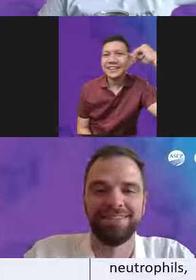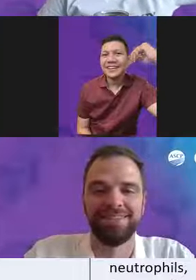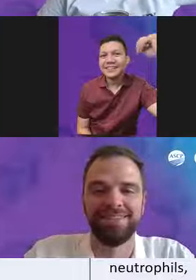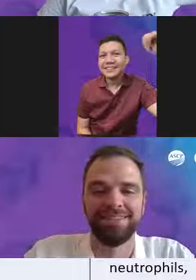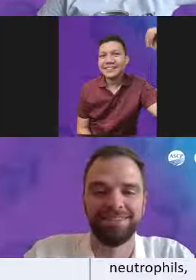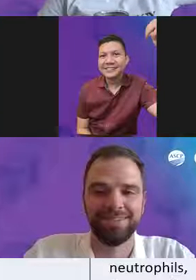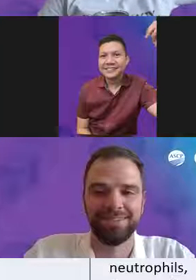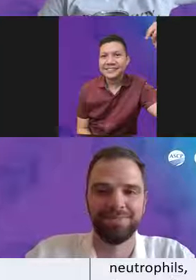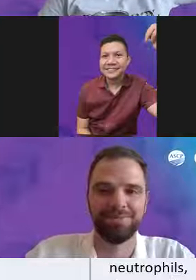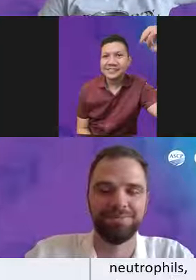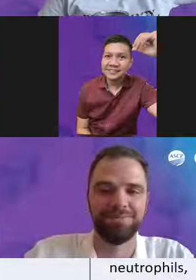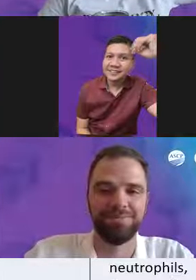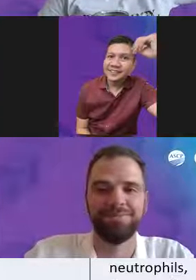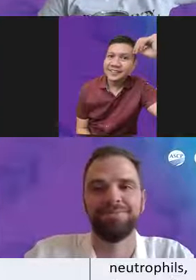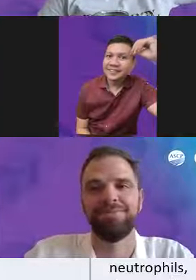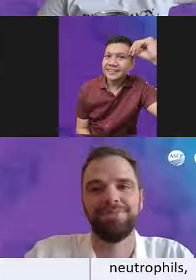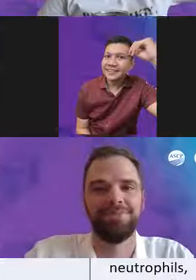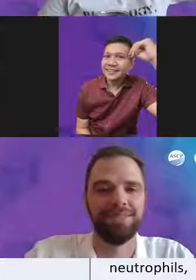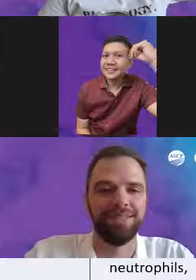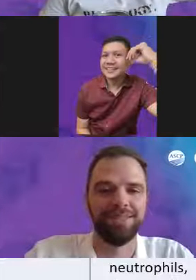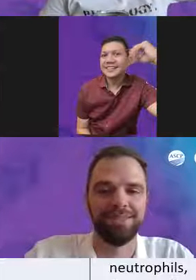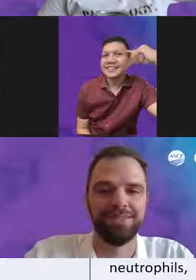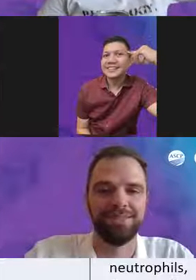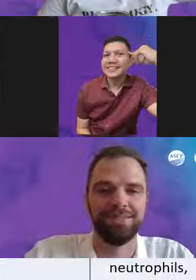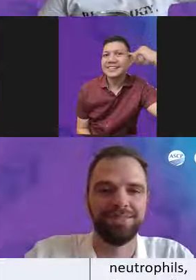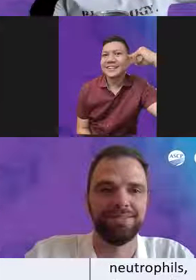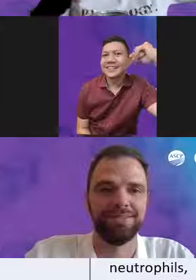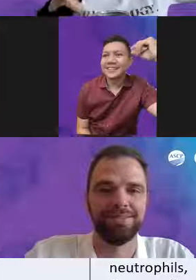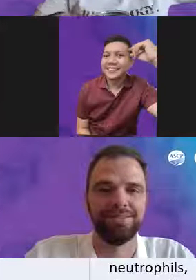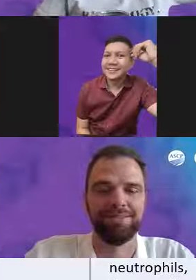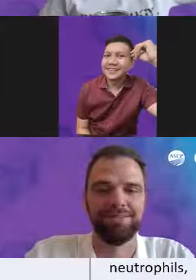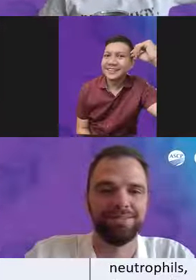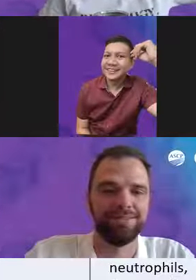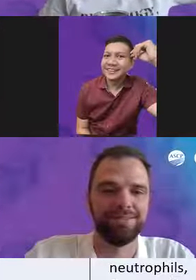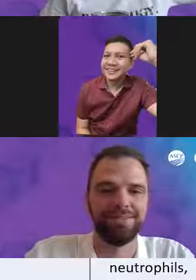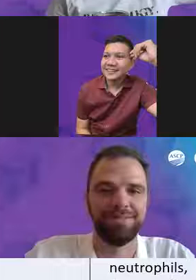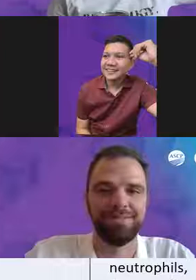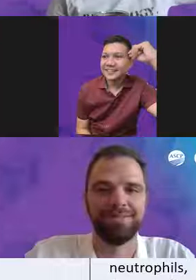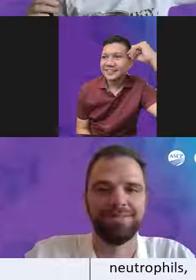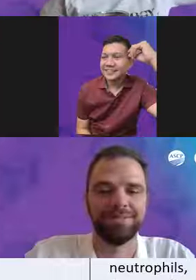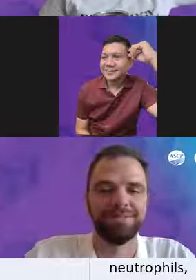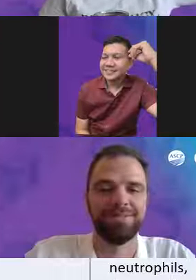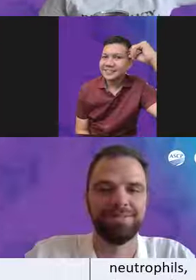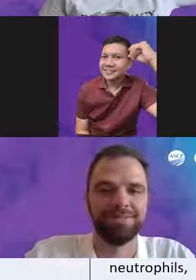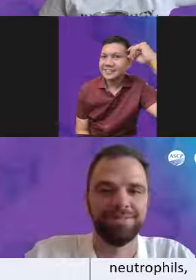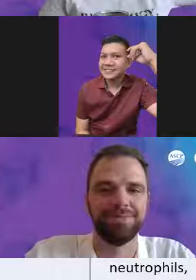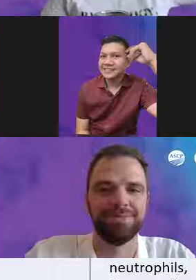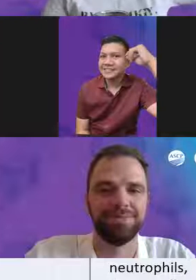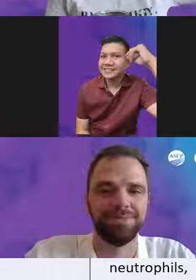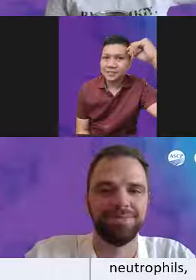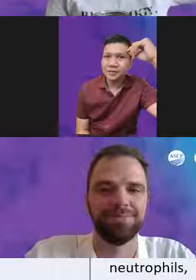leading the charge is Bowling, Green State University. They were number three last week, and they dropped the mic